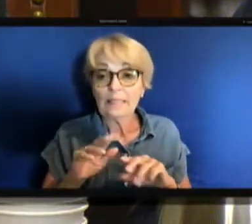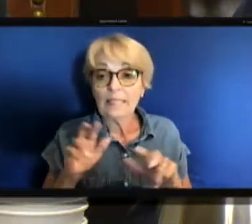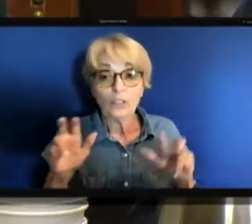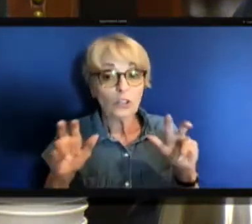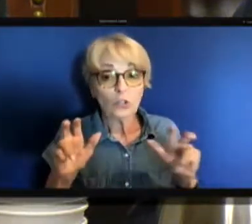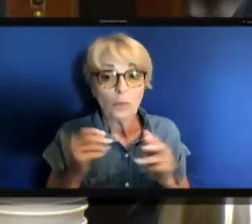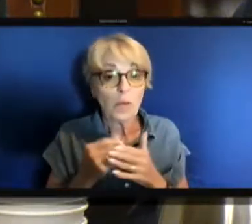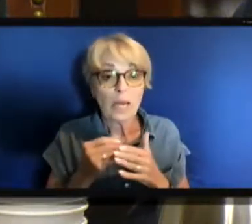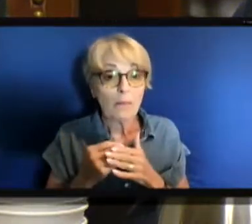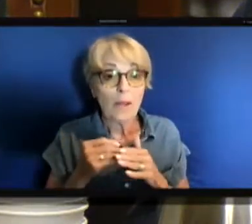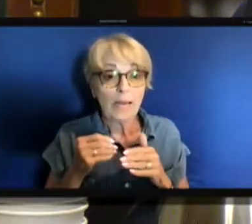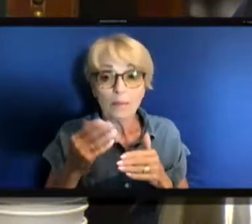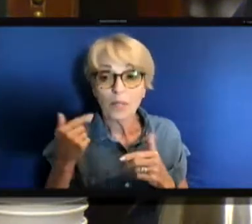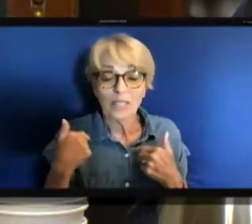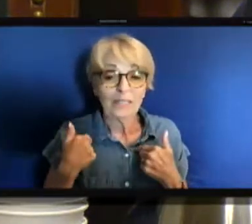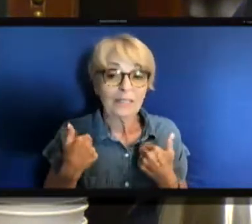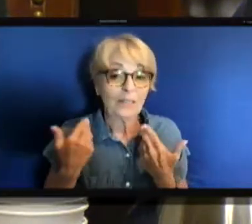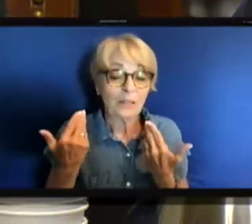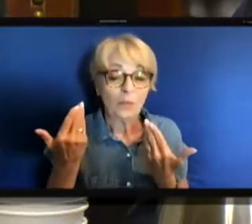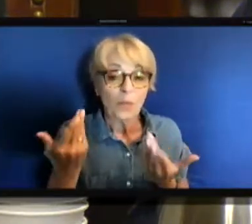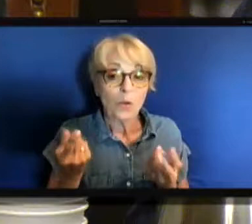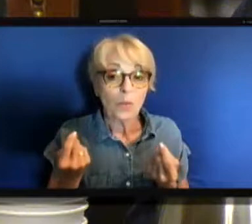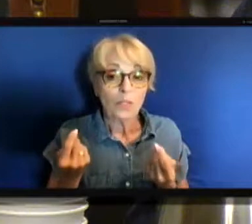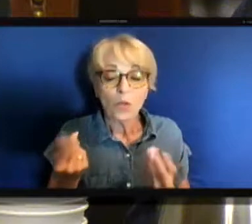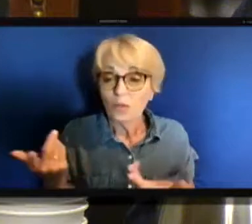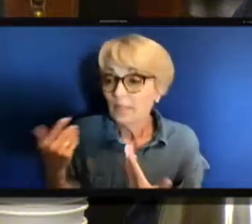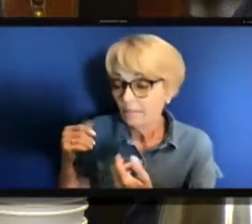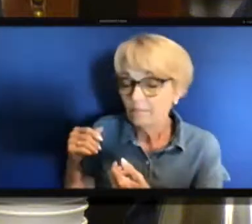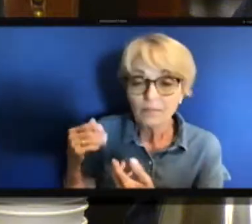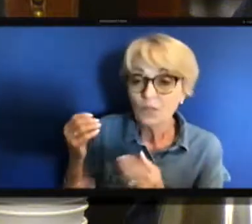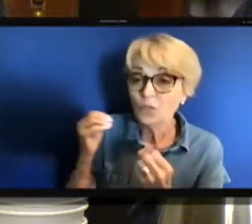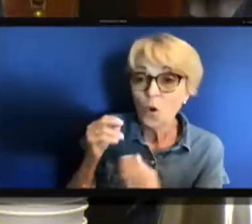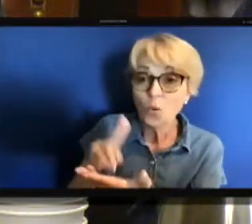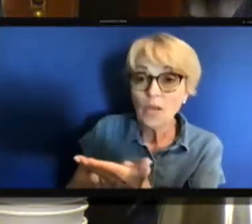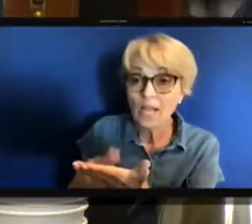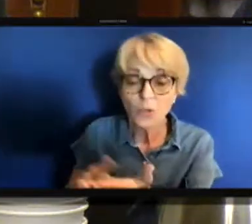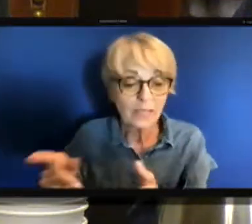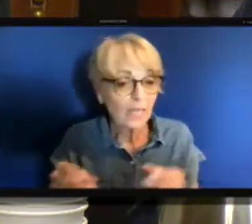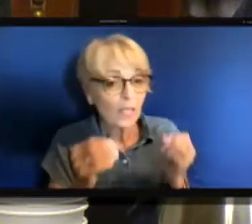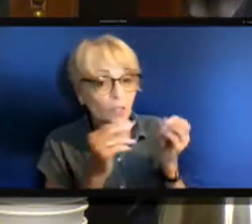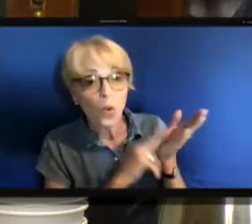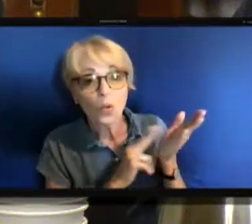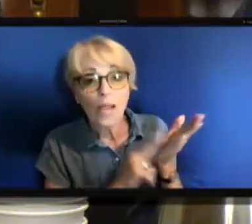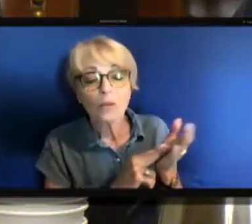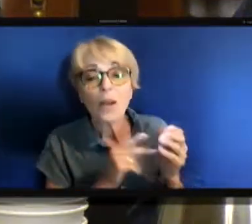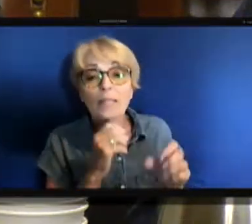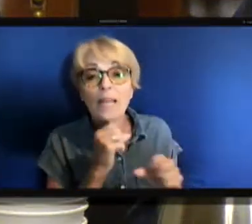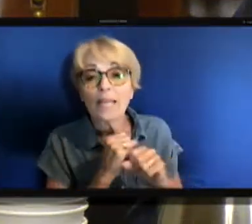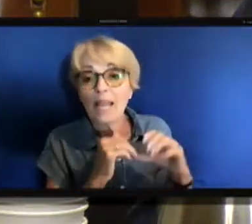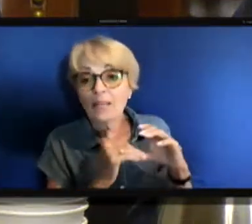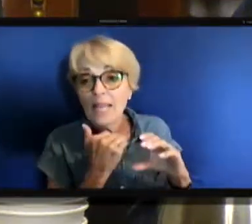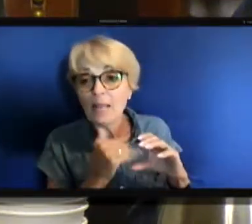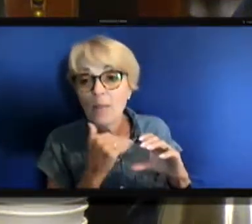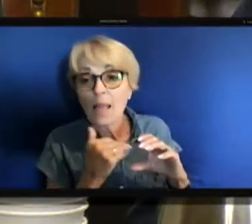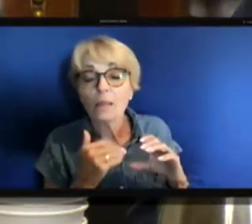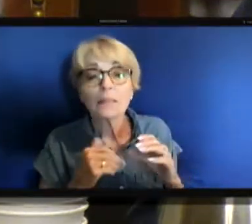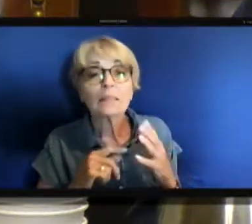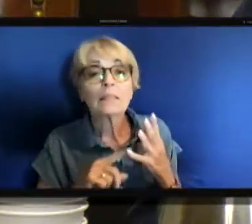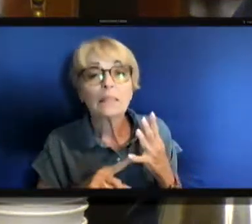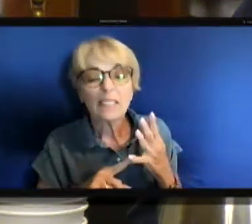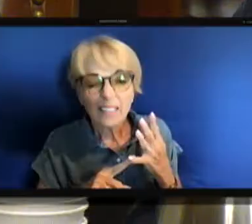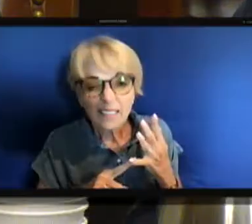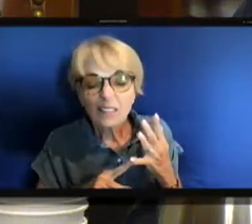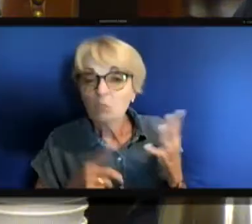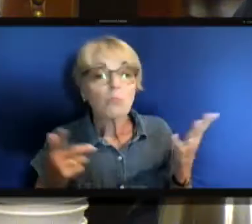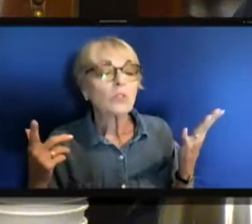what to do, right? We don't have a contract. Yeah, so we don't have a contract. Yeah. I got the emails, of course, so you were in a dilemma is now no longer